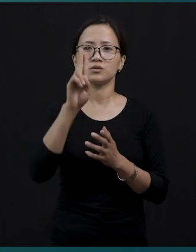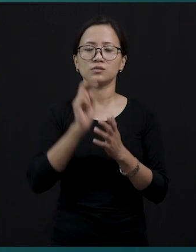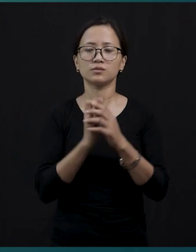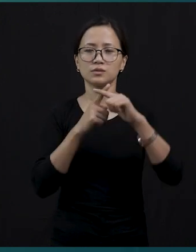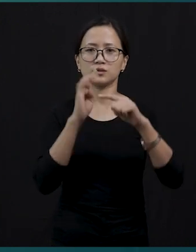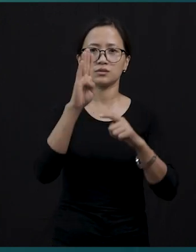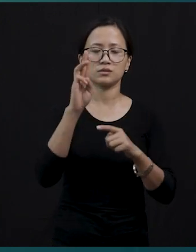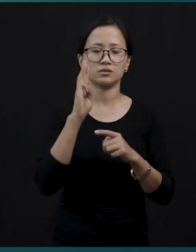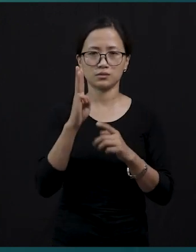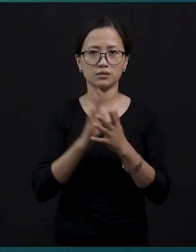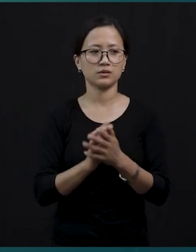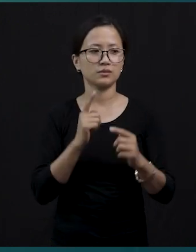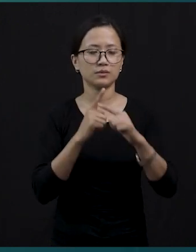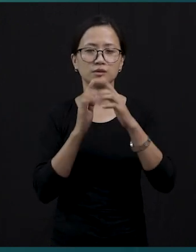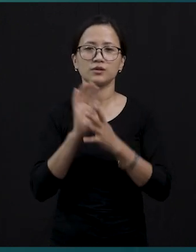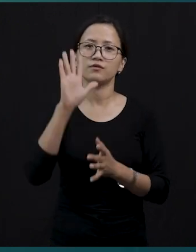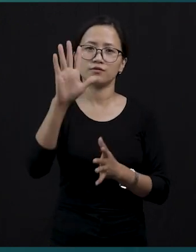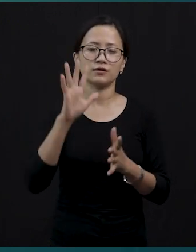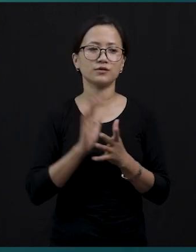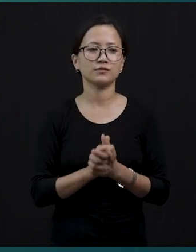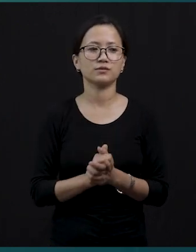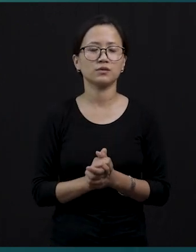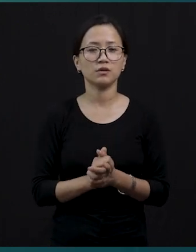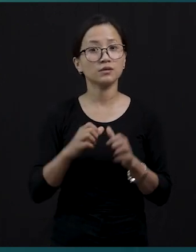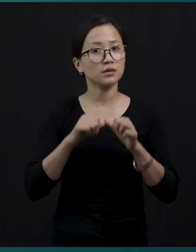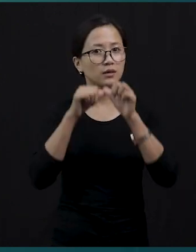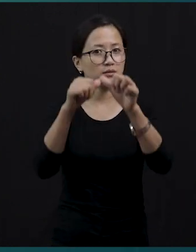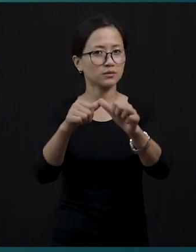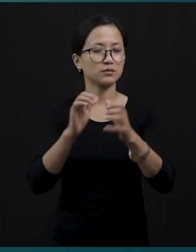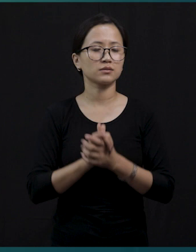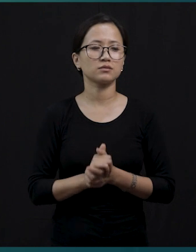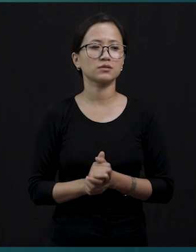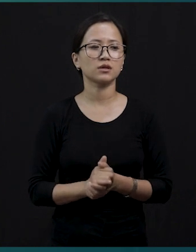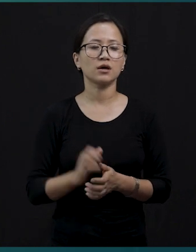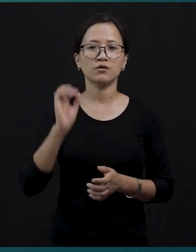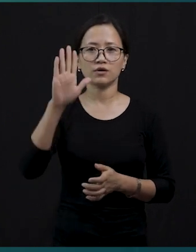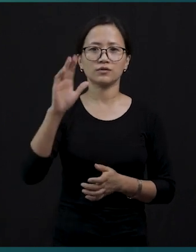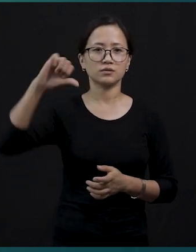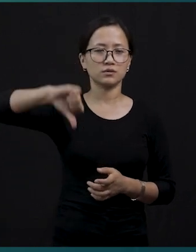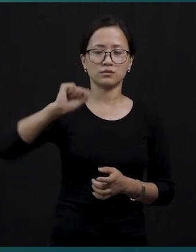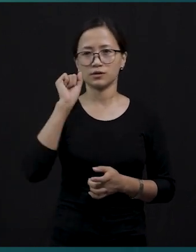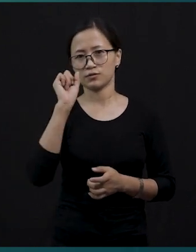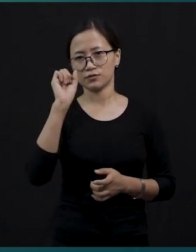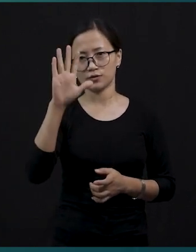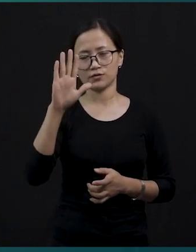children? 2 plus 3, it will be 5. So, the total amount is